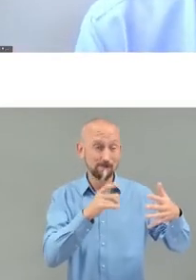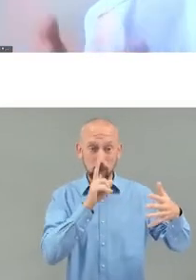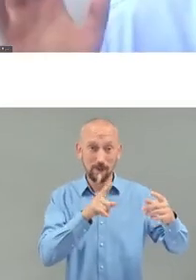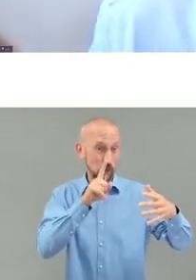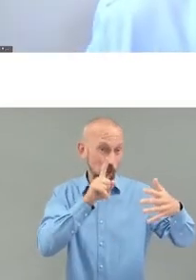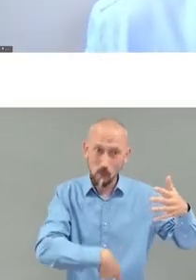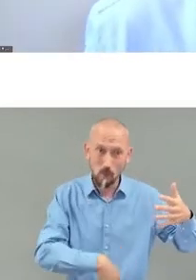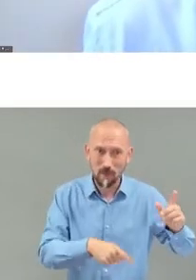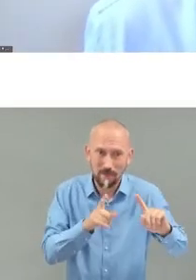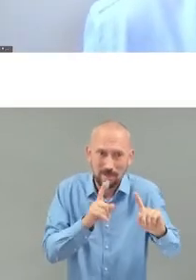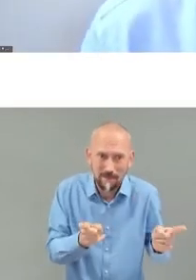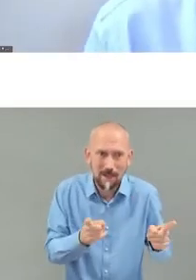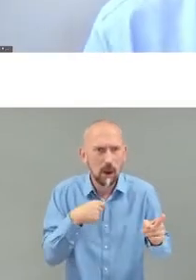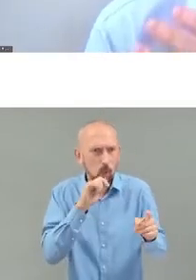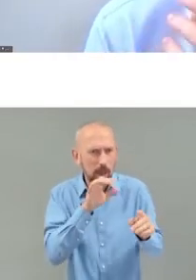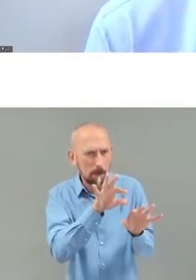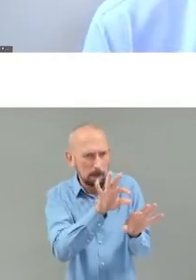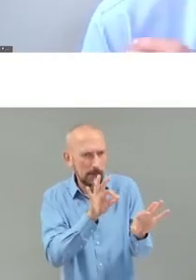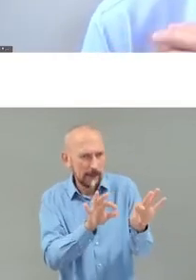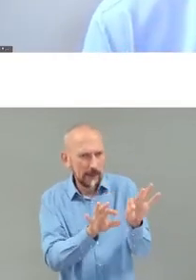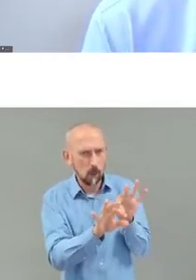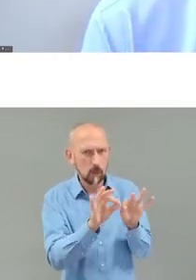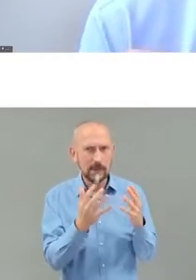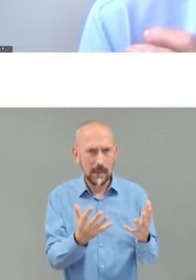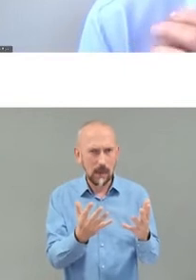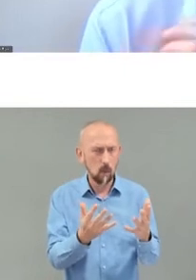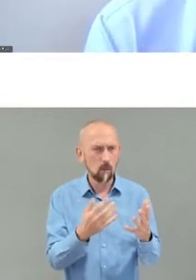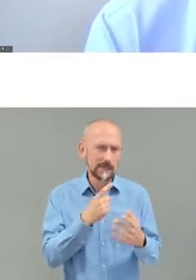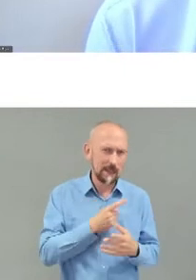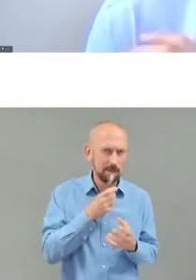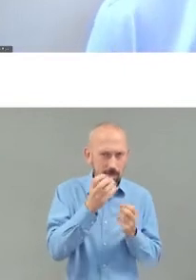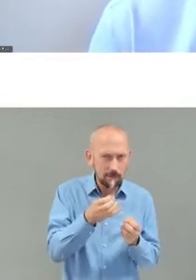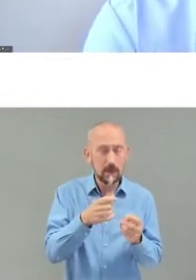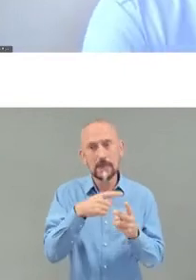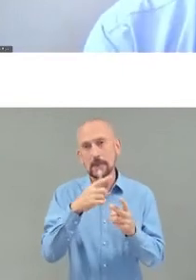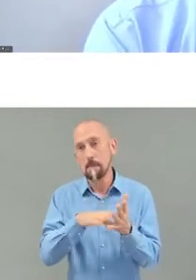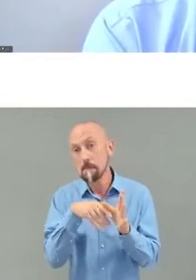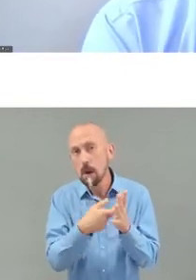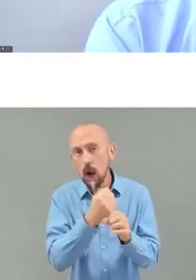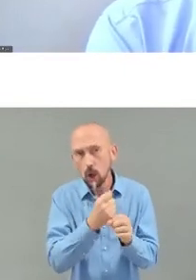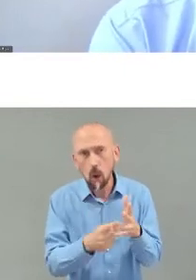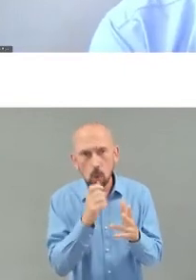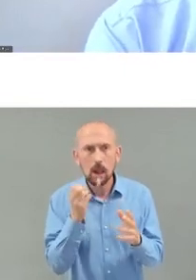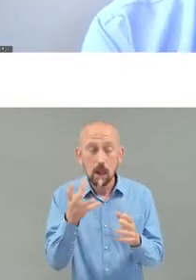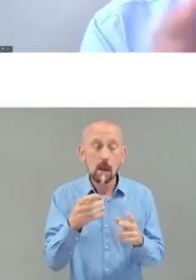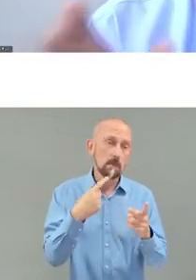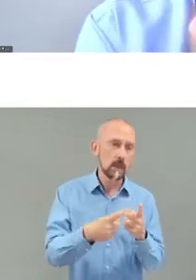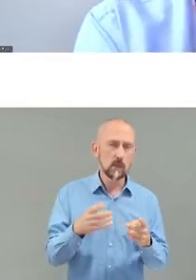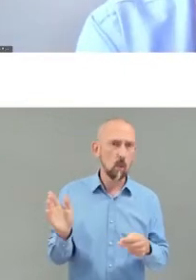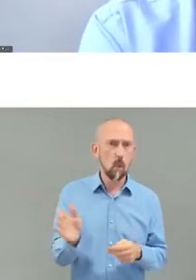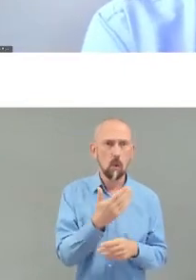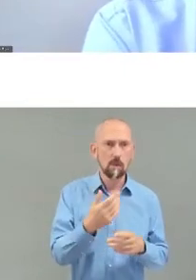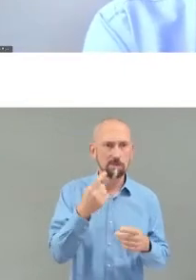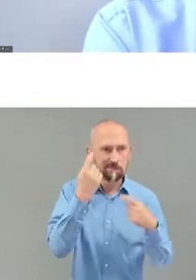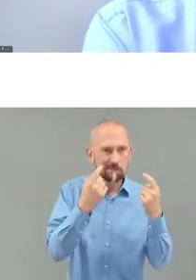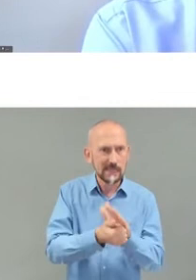on a couple now, then I'm going to hand across to Margot, then we'll hear from Paul, our expert by experience, a kind of final thought on the session, and then we'll aim to